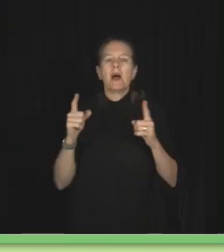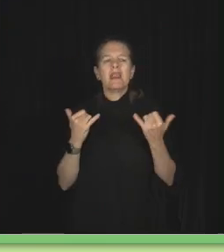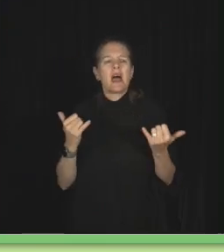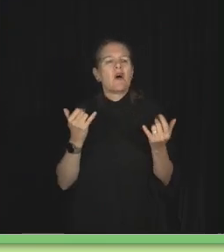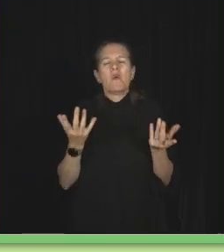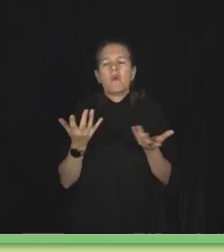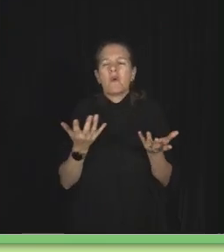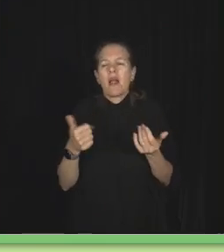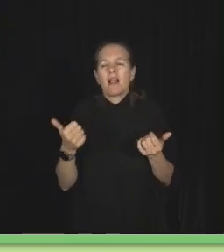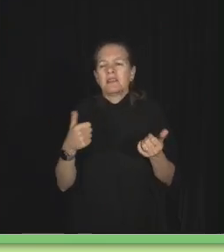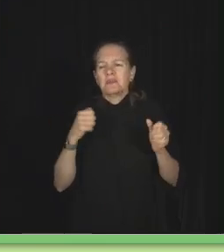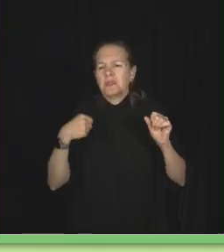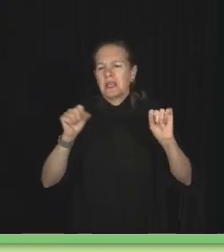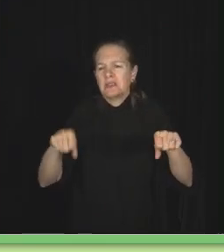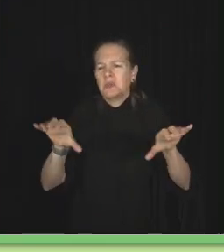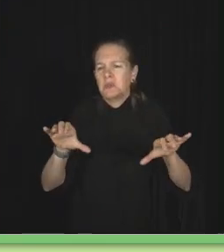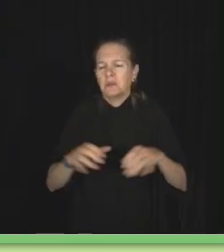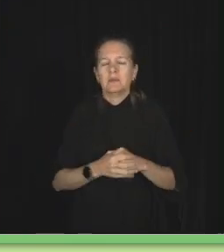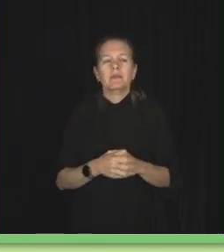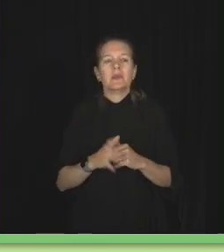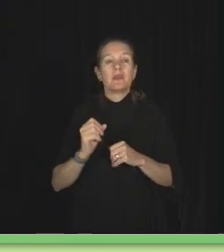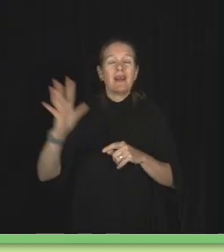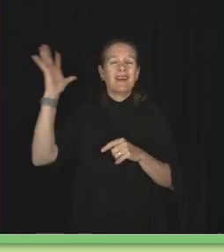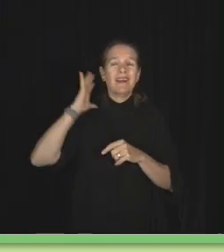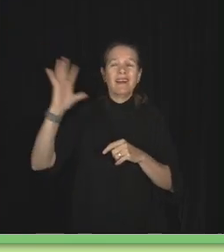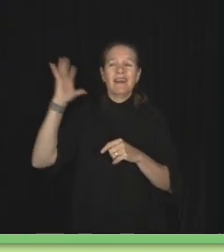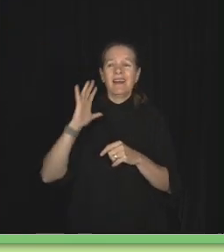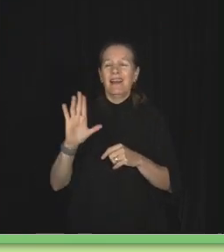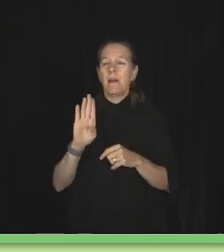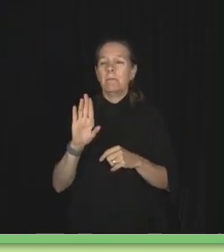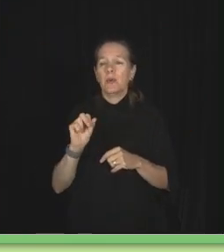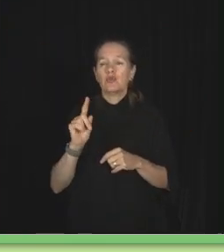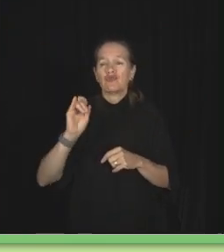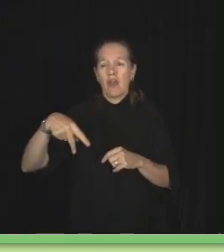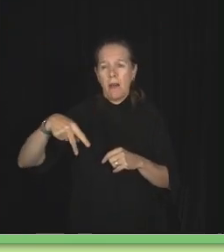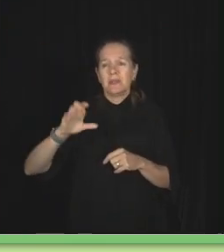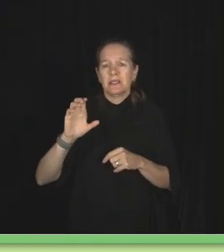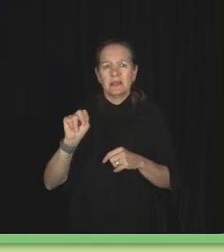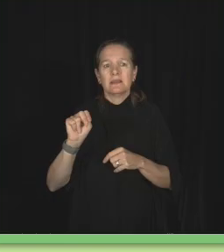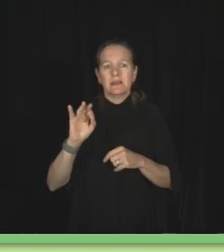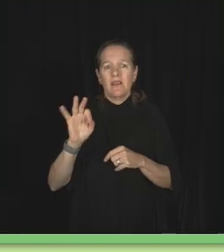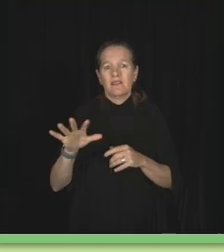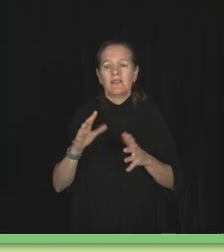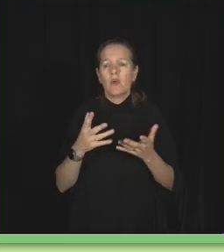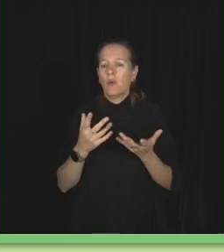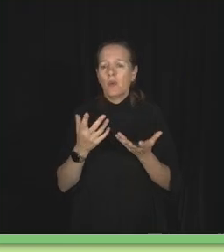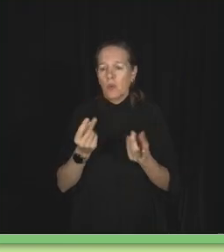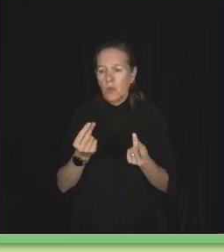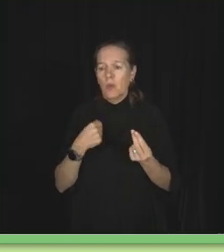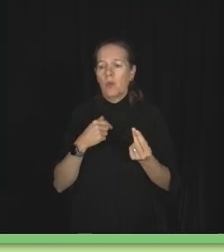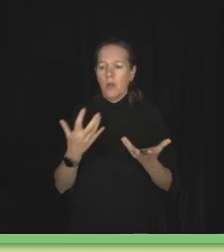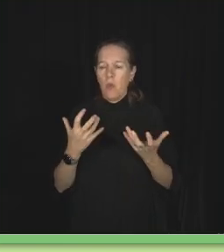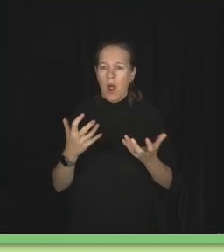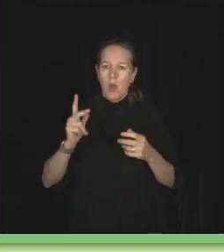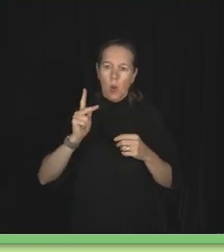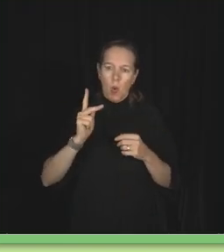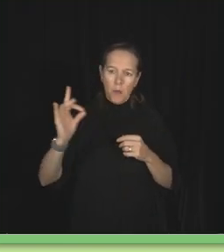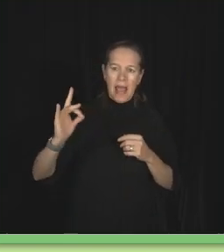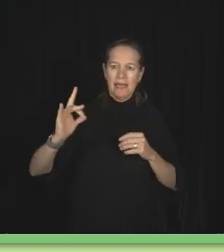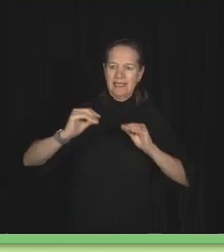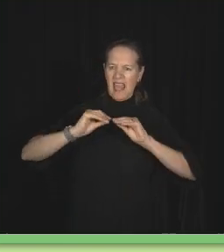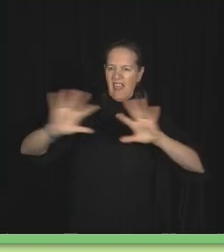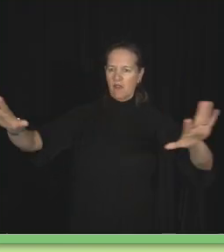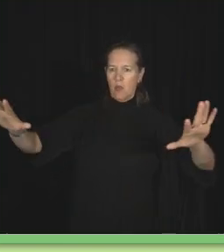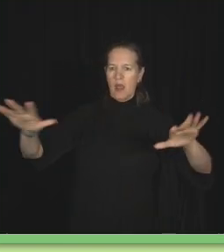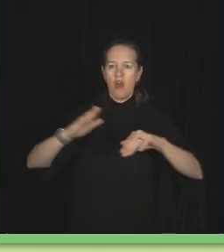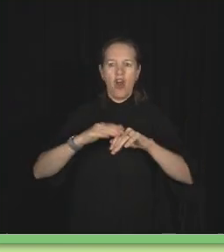in the early days when I helped bootstrap CNCF, one of the things we wanted to accomplish is, we wanted Kubernetes everywhere. Let's have it on